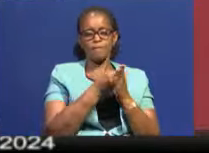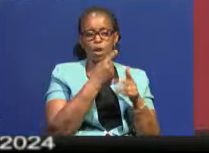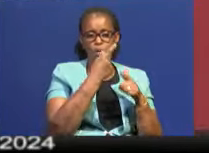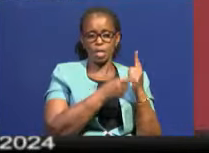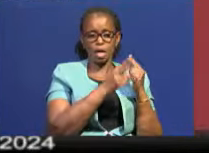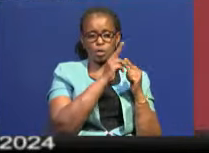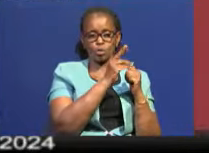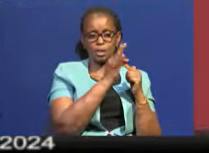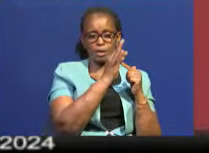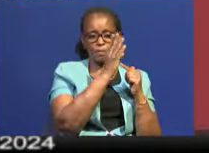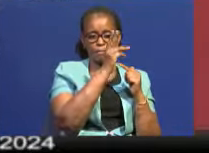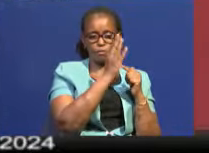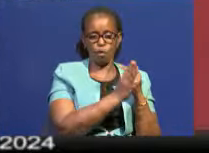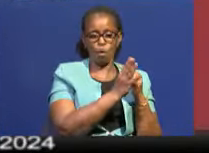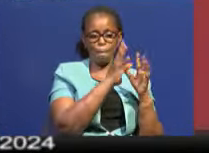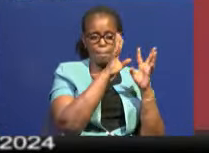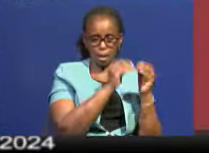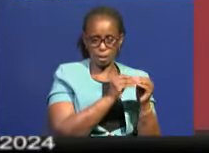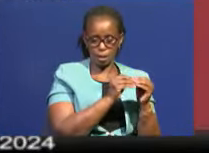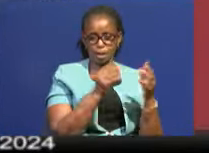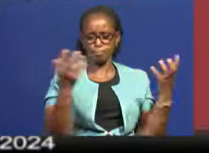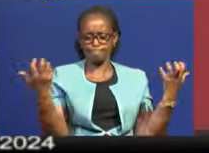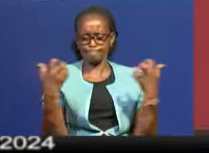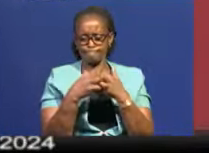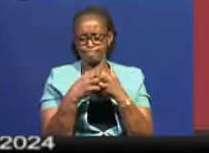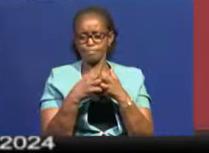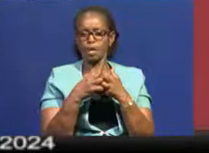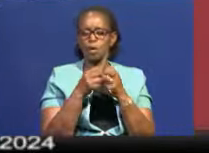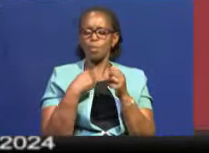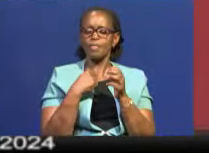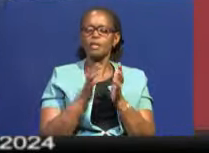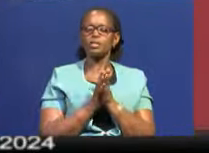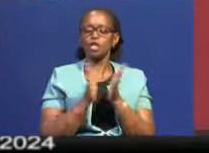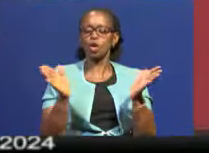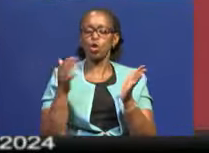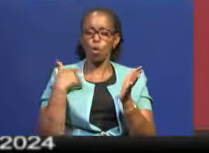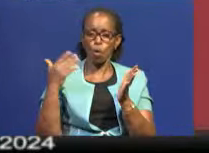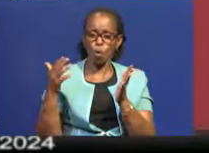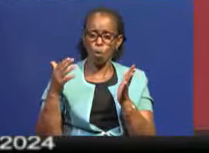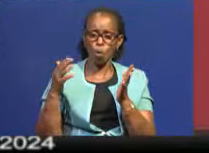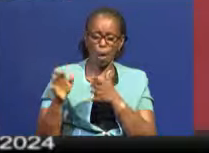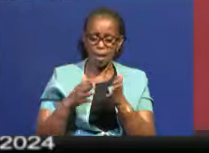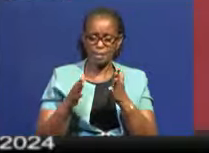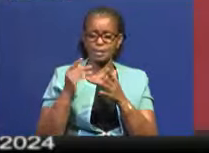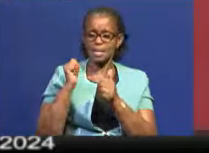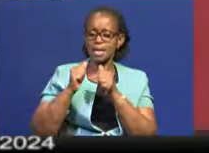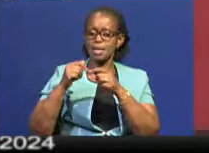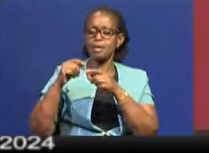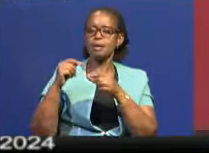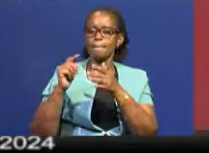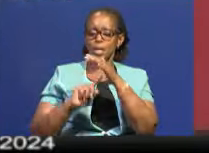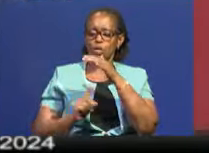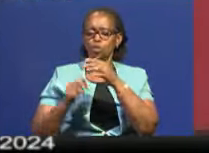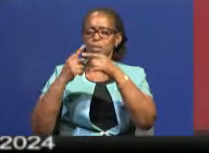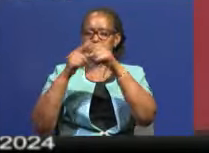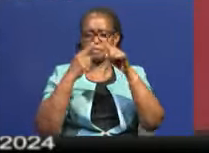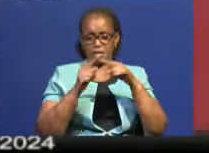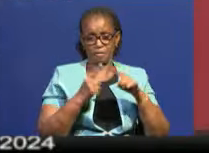2024 approved budget, in line with the overall austerity measures cutting across all ministries, departments, and